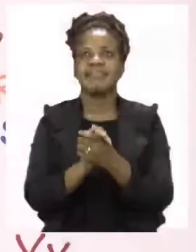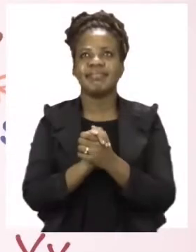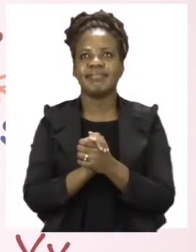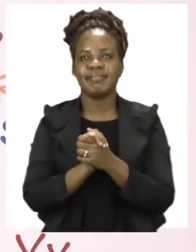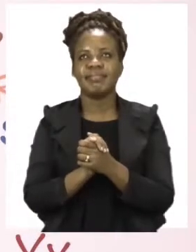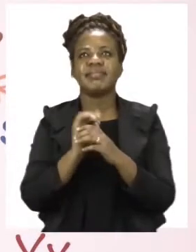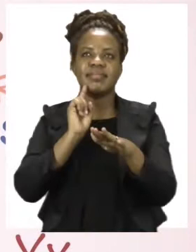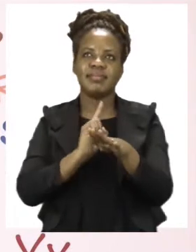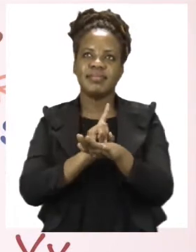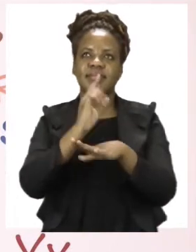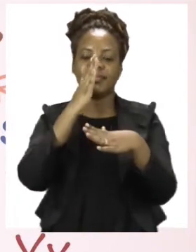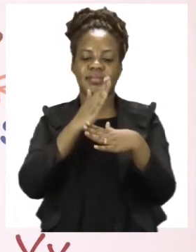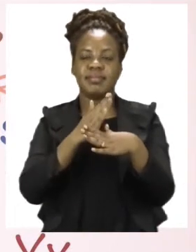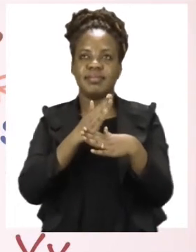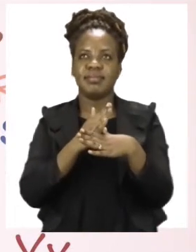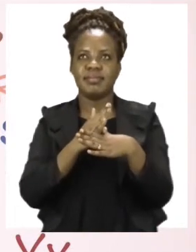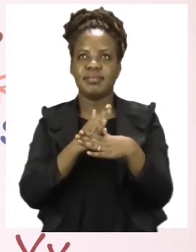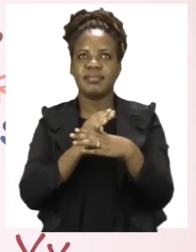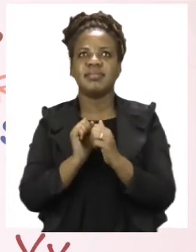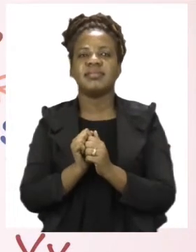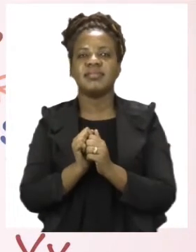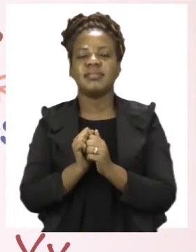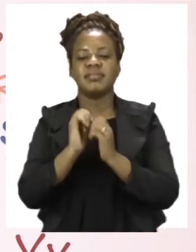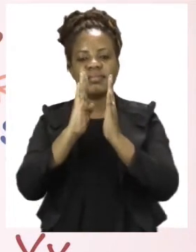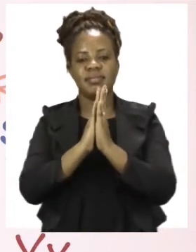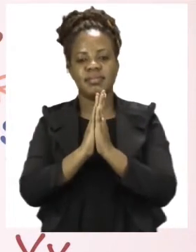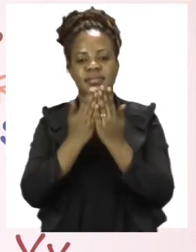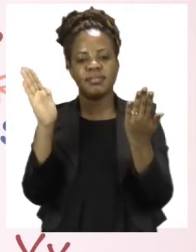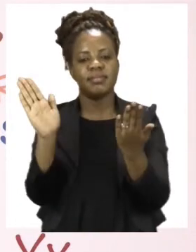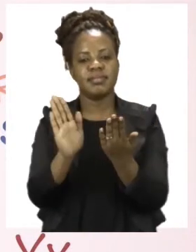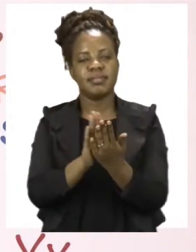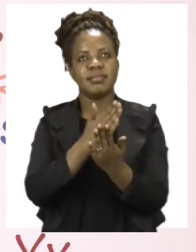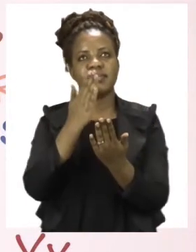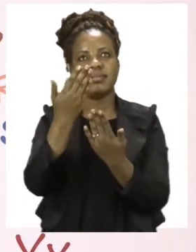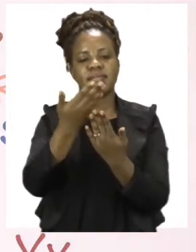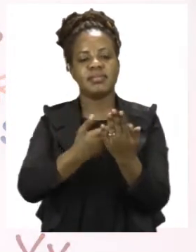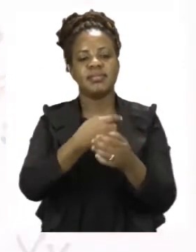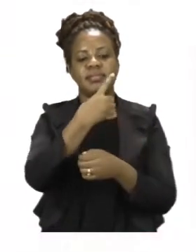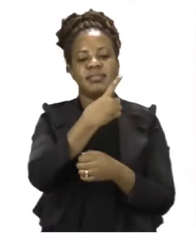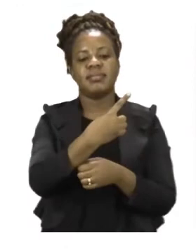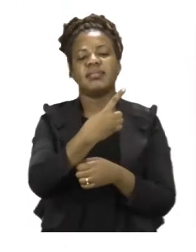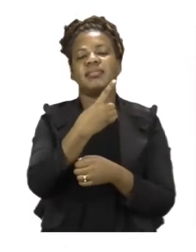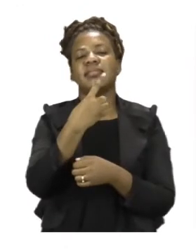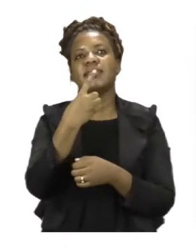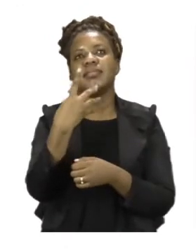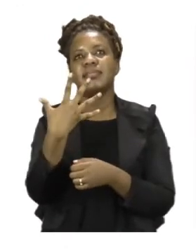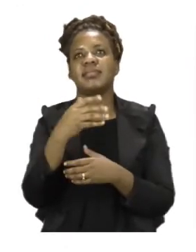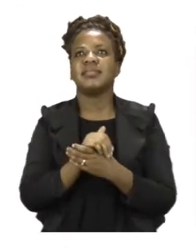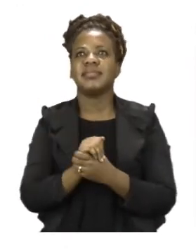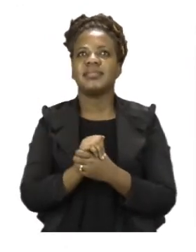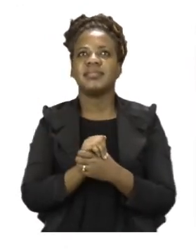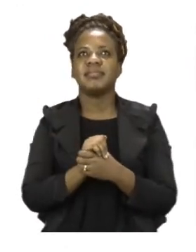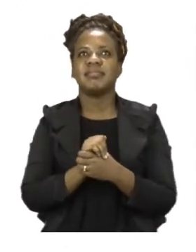For our first lesson today, boys and girls, let's all turn to page 15. On page 15, we